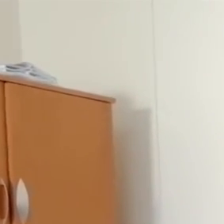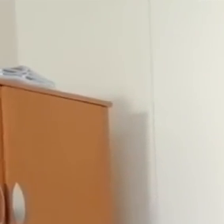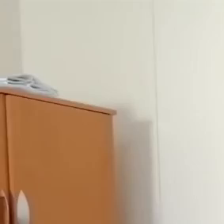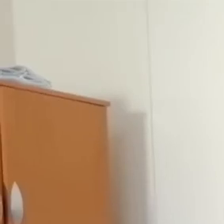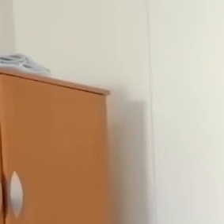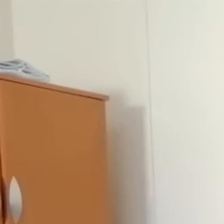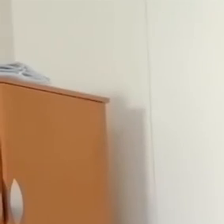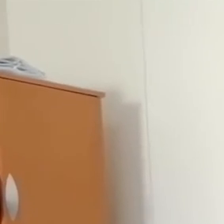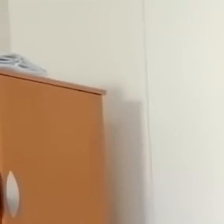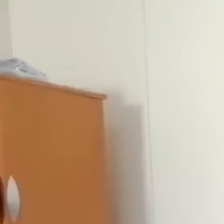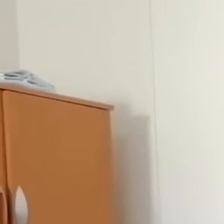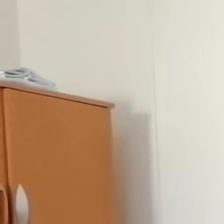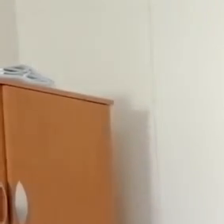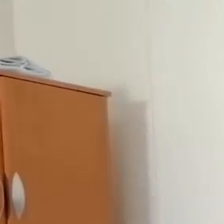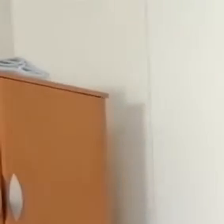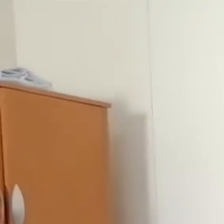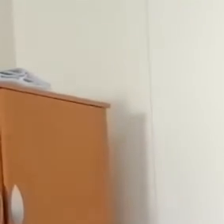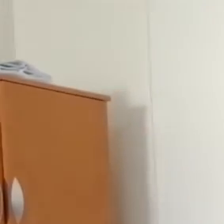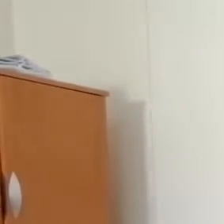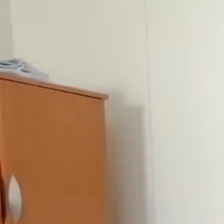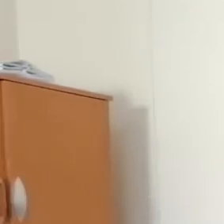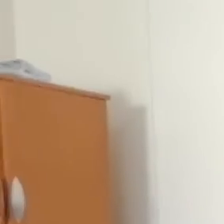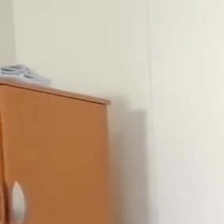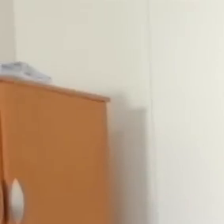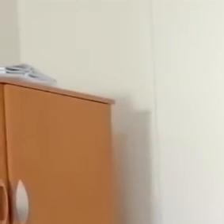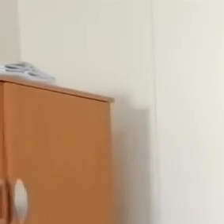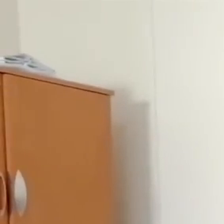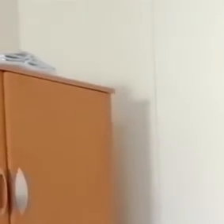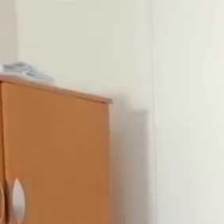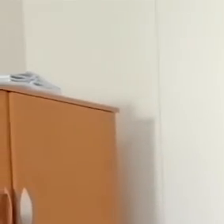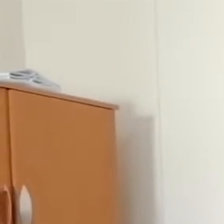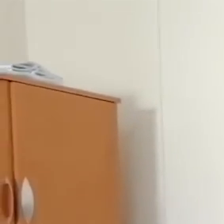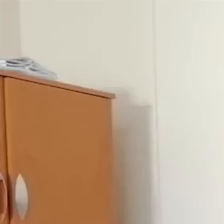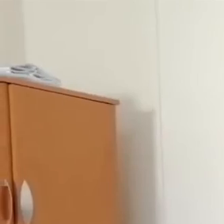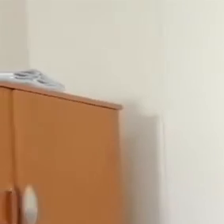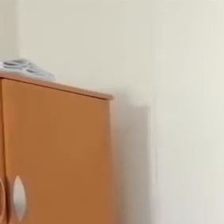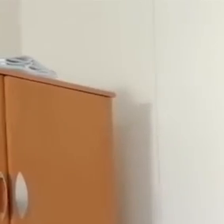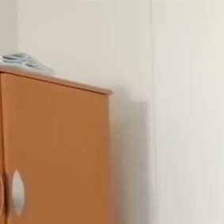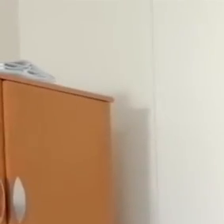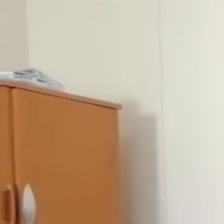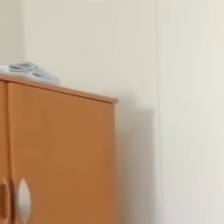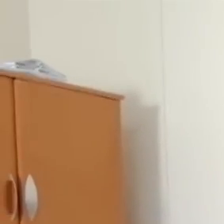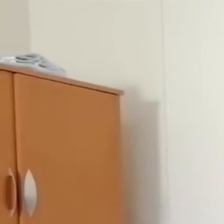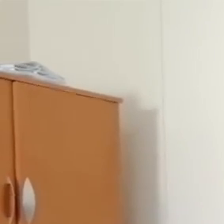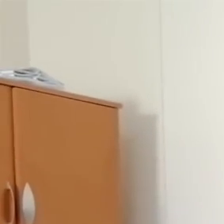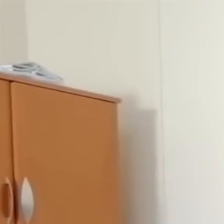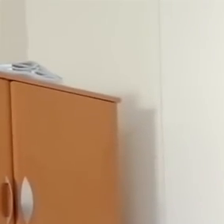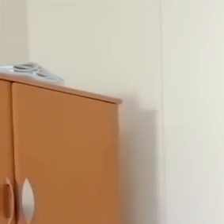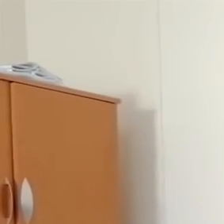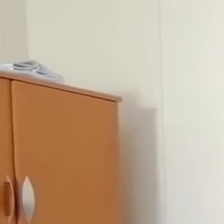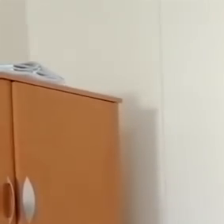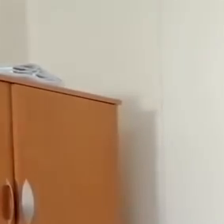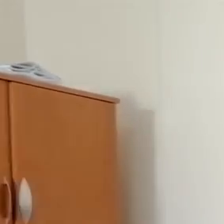per week. Although the work in the booklets is not enough to cover the whole week, but at least it is there also just to